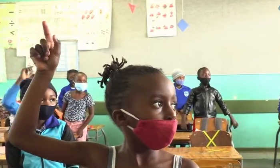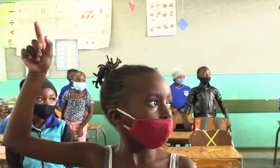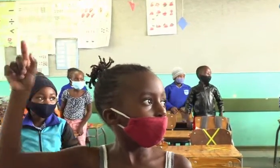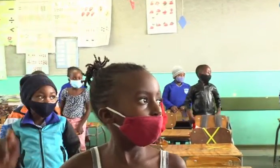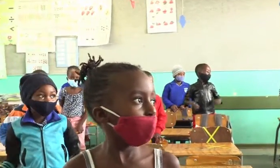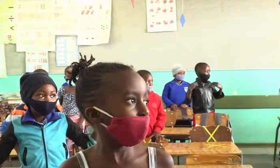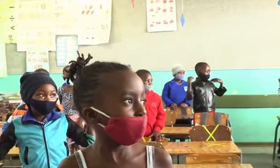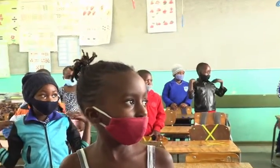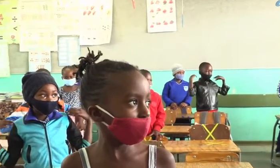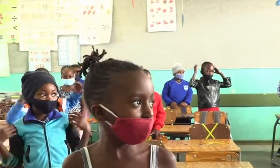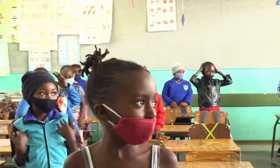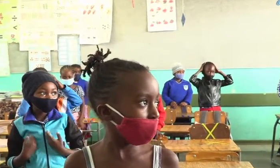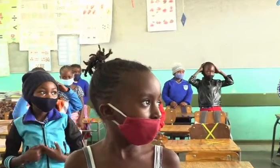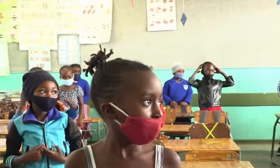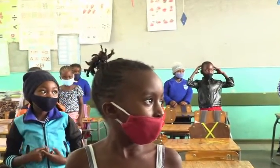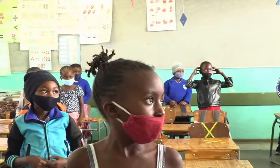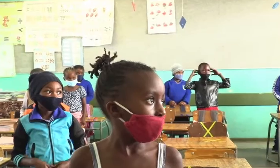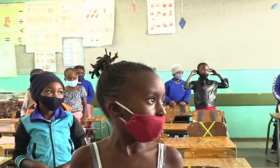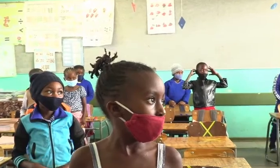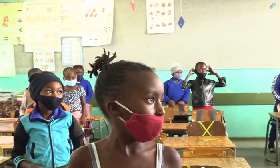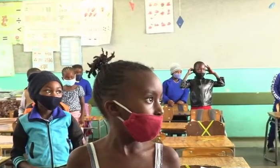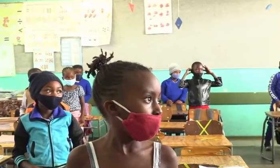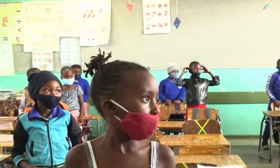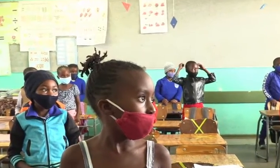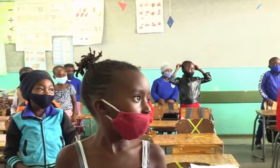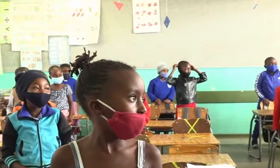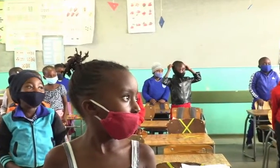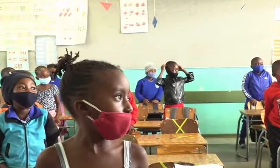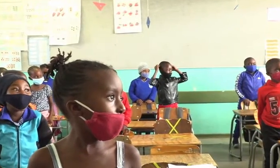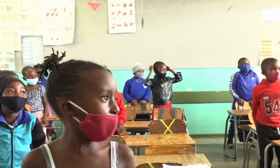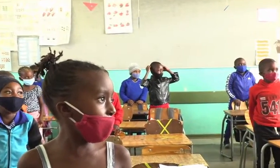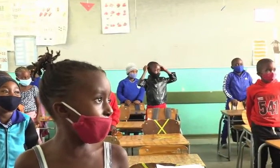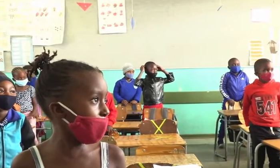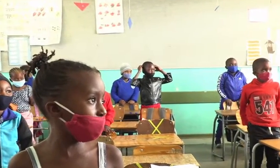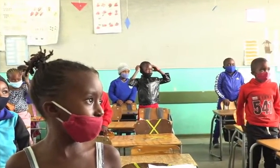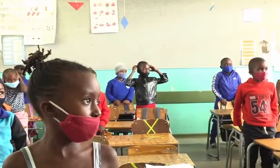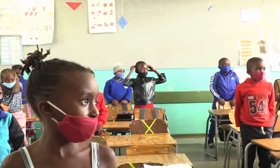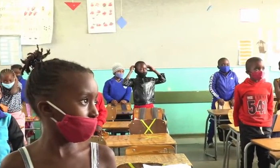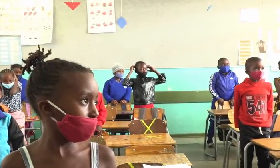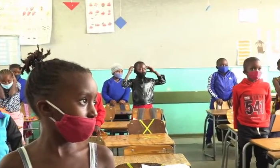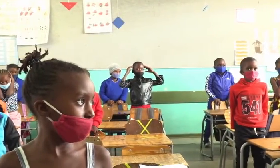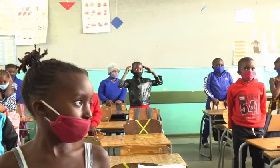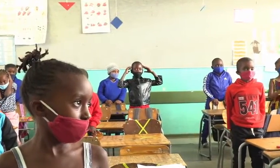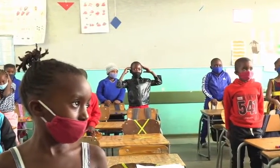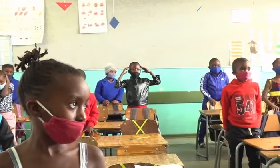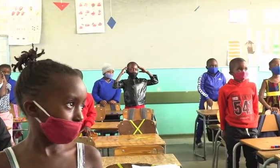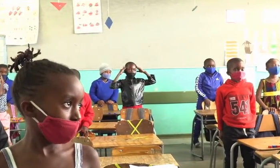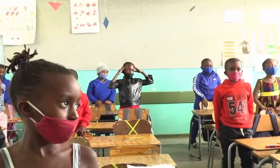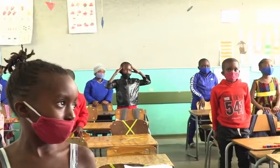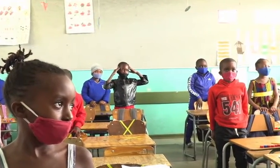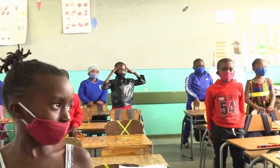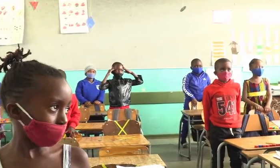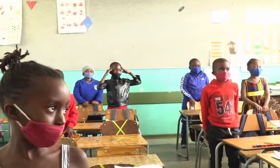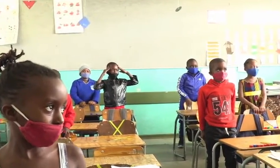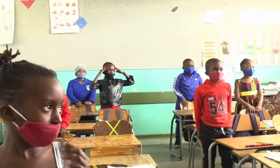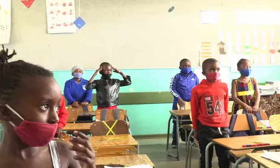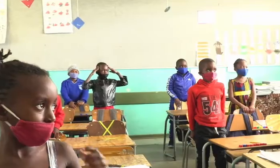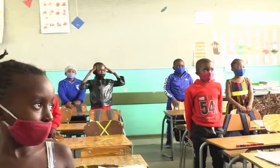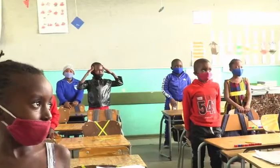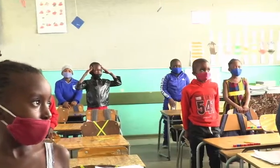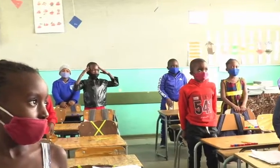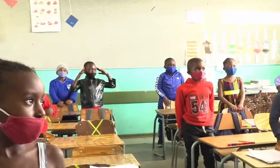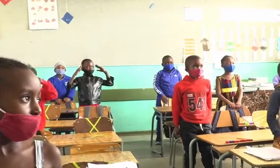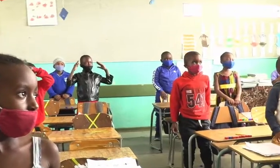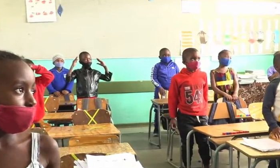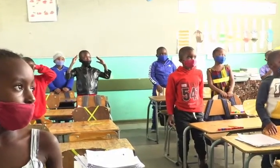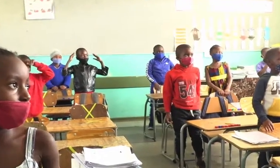it? Yes. I can't hear you. Should I? Okay, there we go. Okay, and a